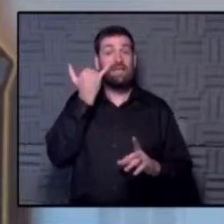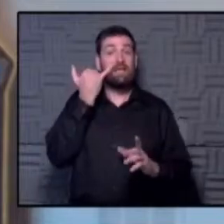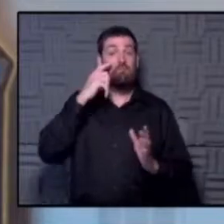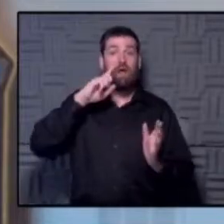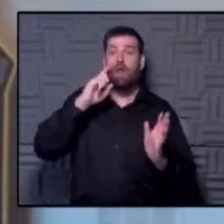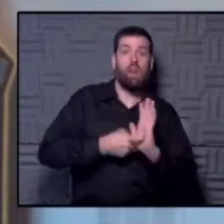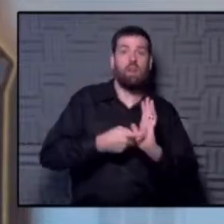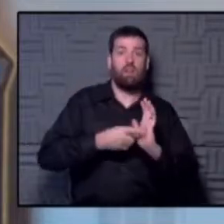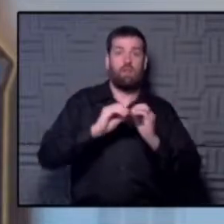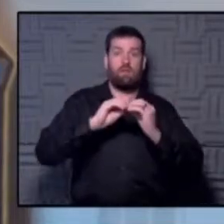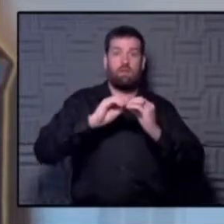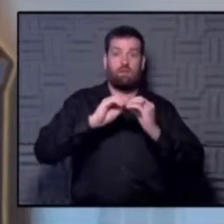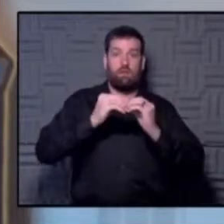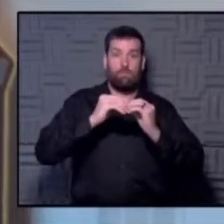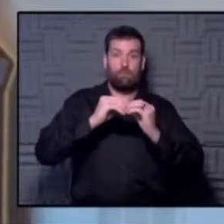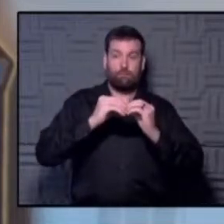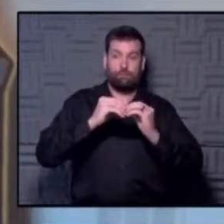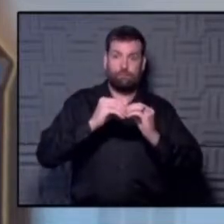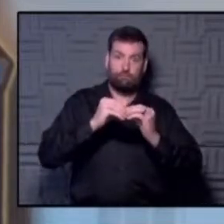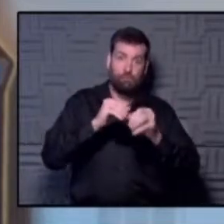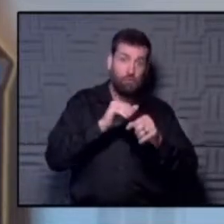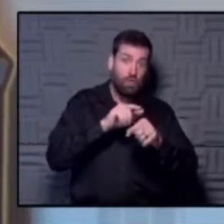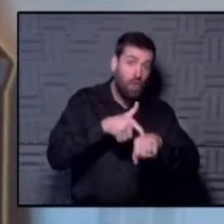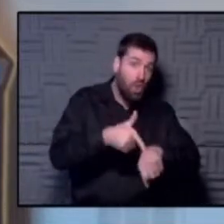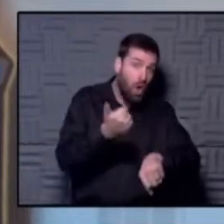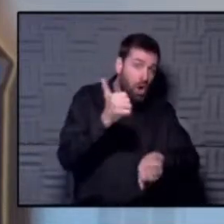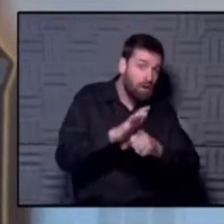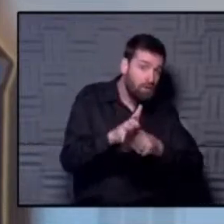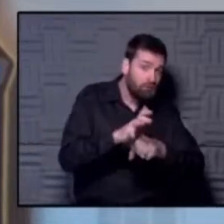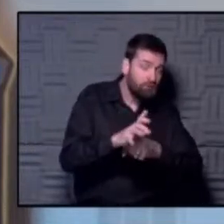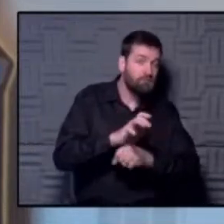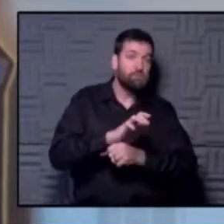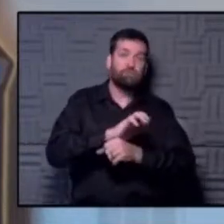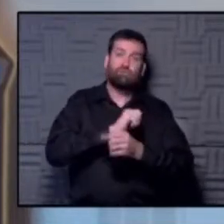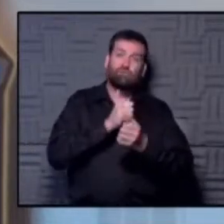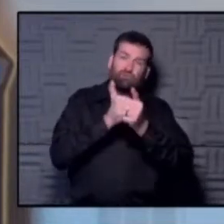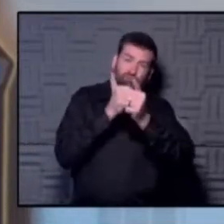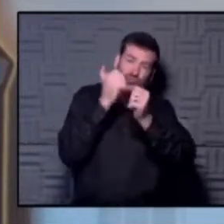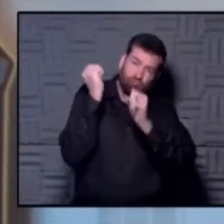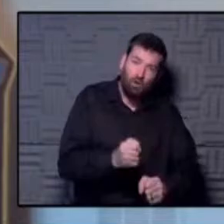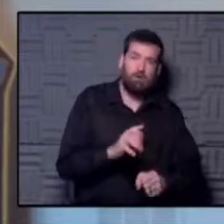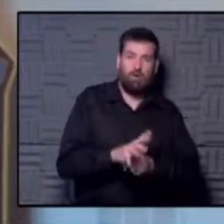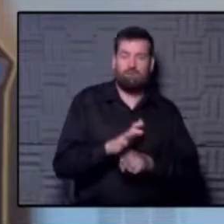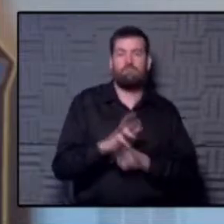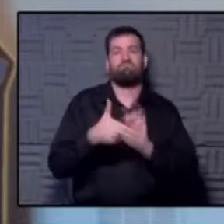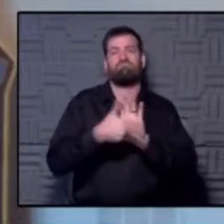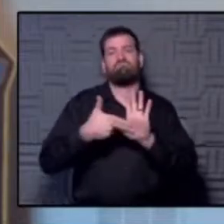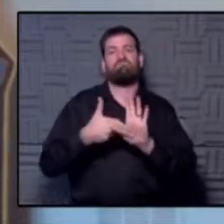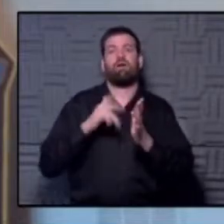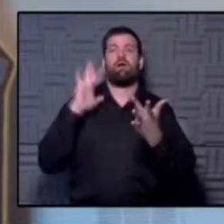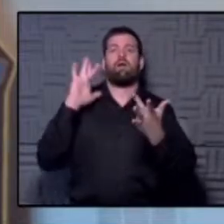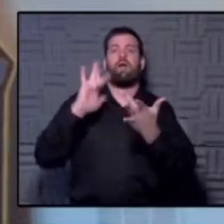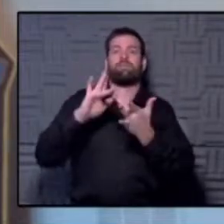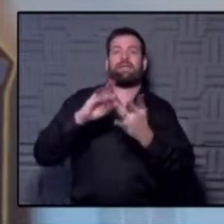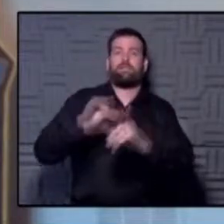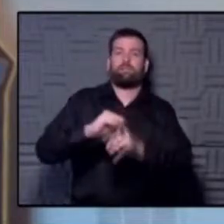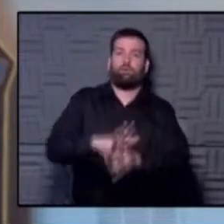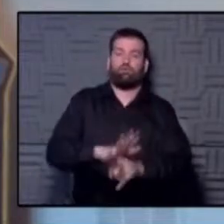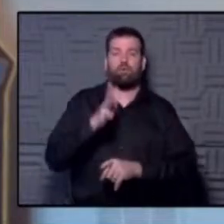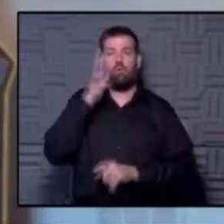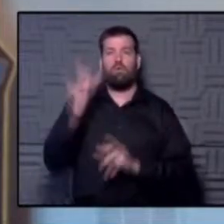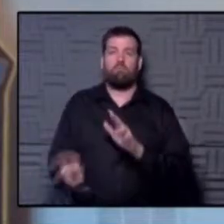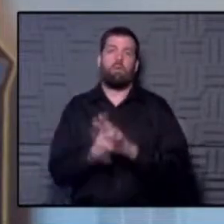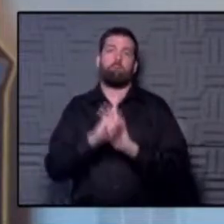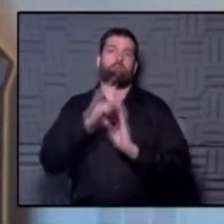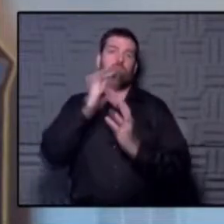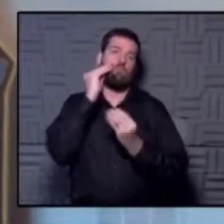seen those numbers long enough and strong enough, it's considered a contact exposure. And you get a notification on your phone. So again,